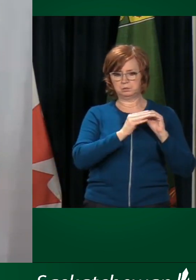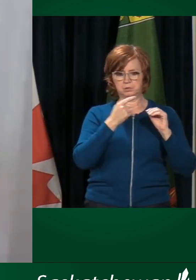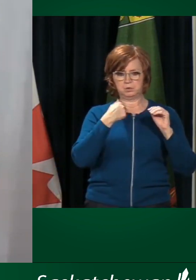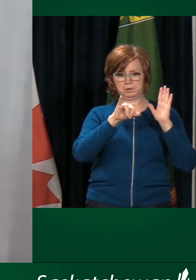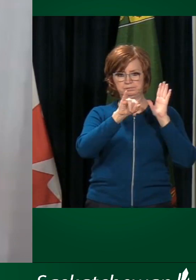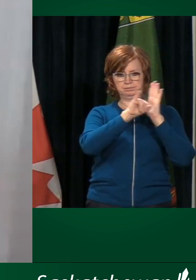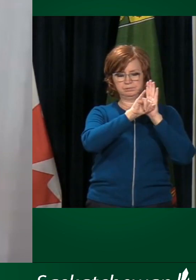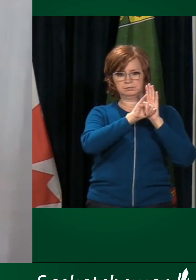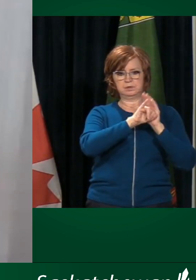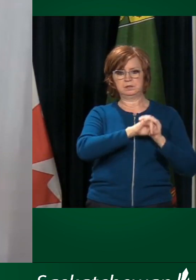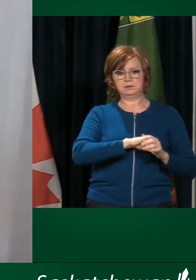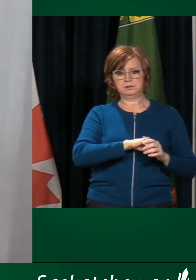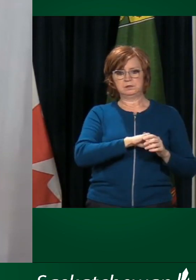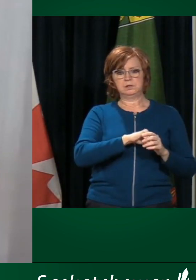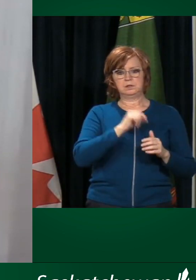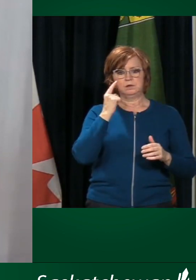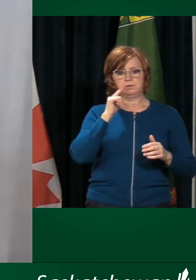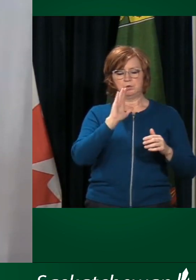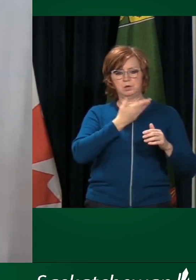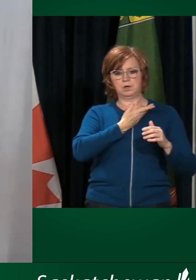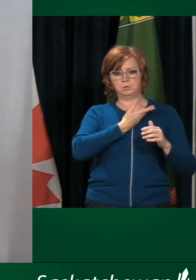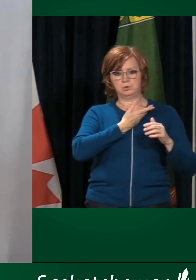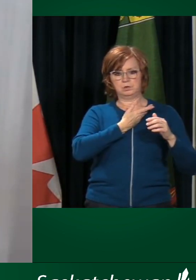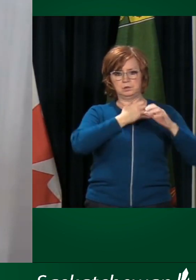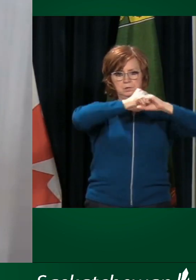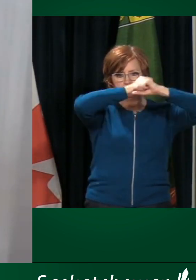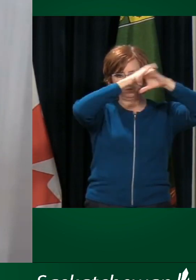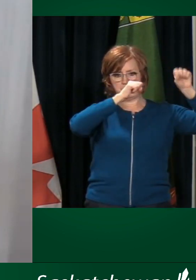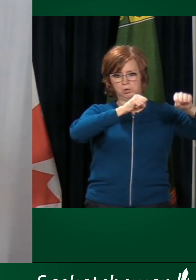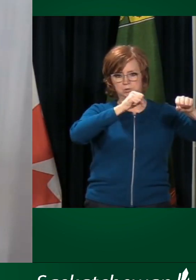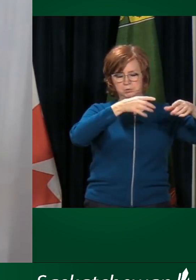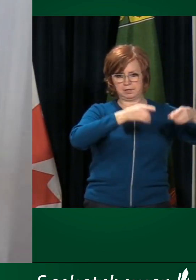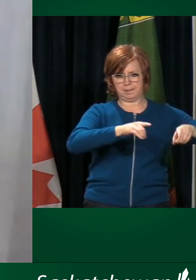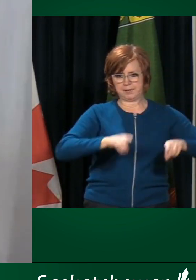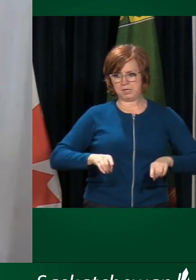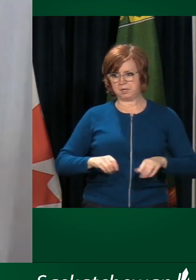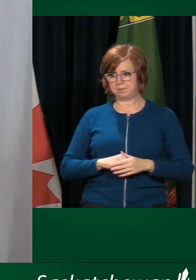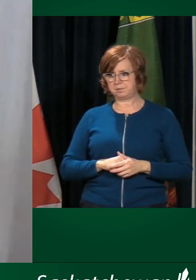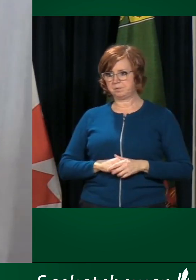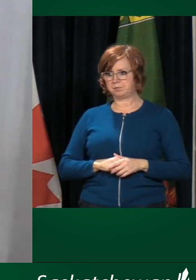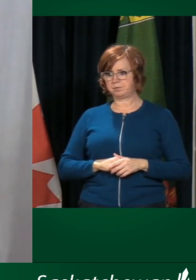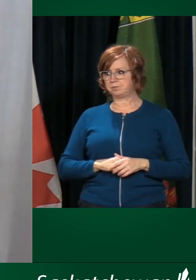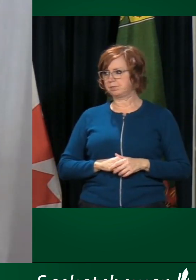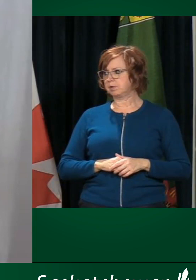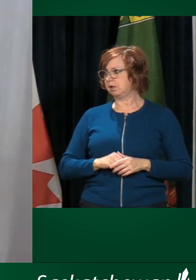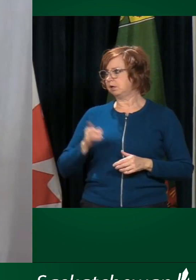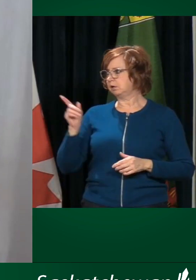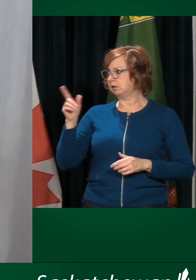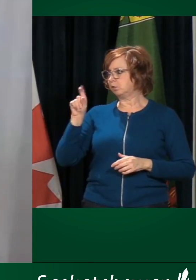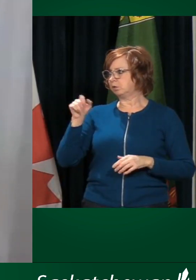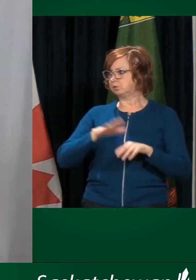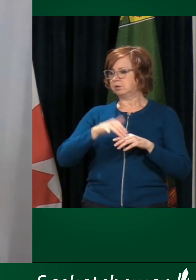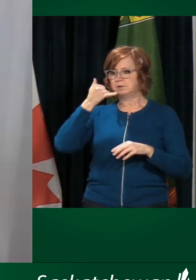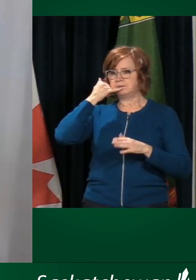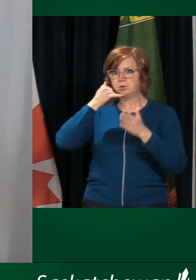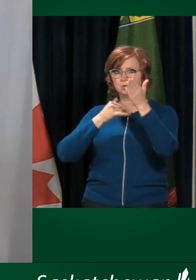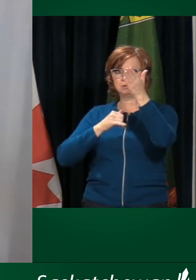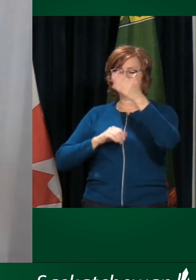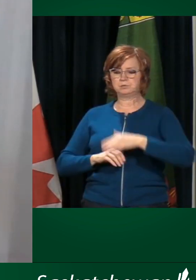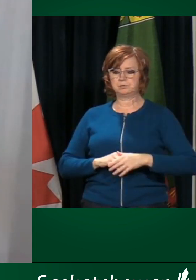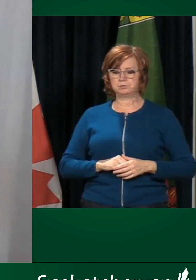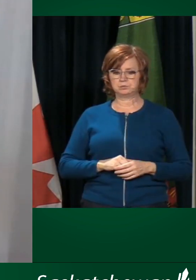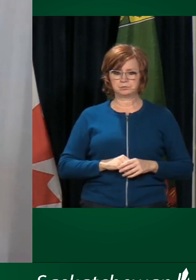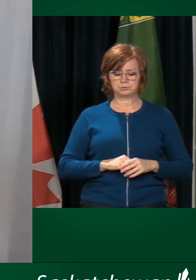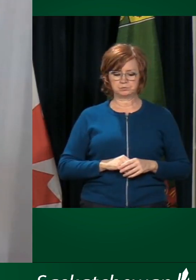chose to use in our updated modeling for the worst case planning. Let's take another question from the line,